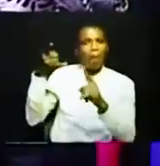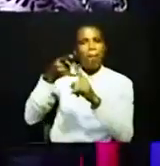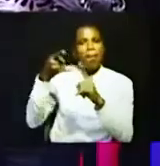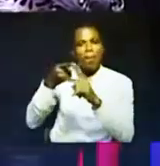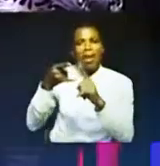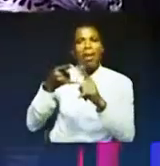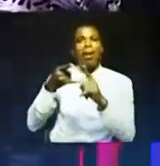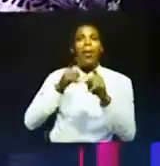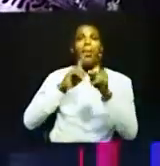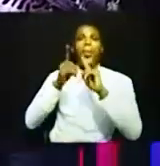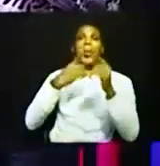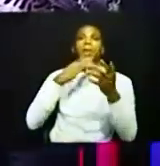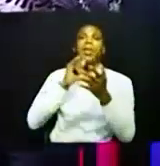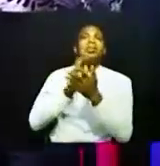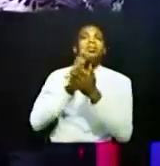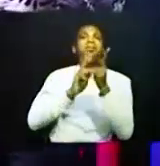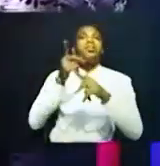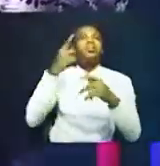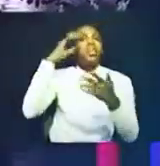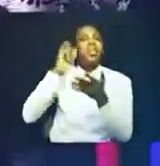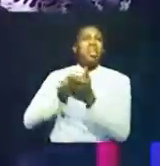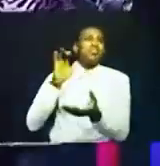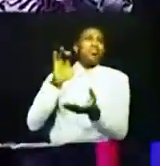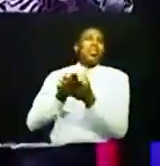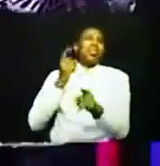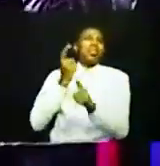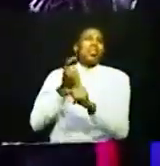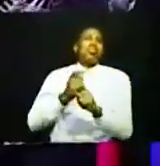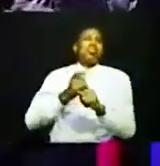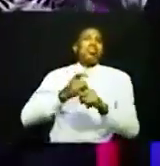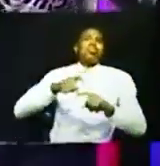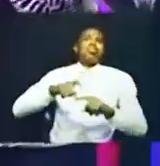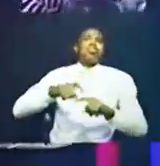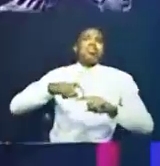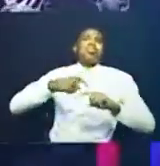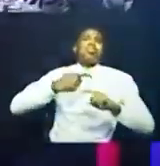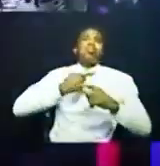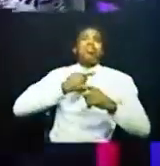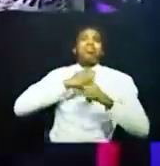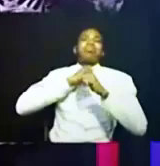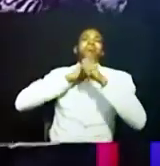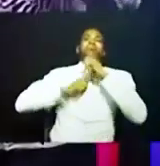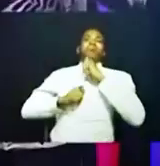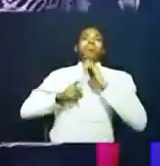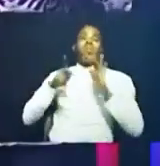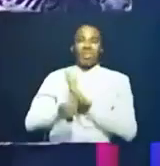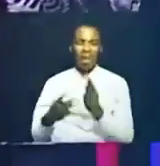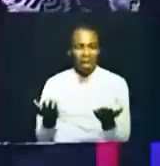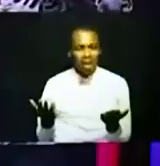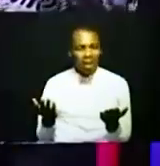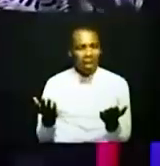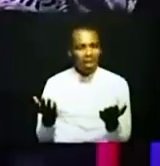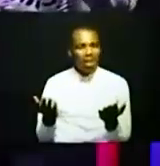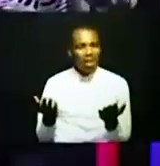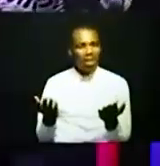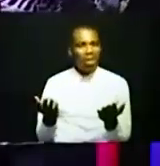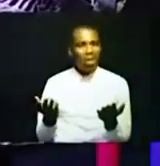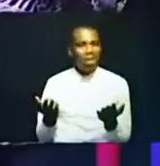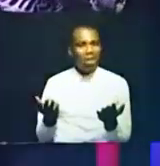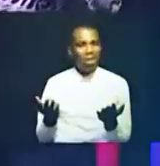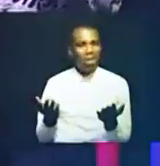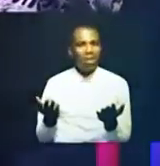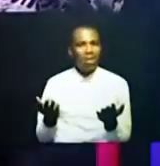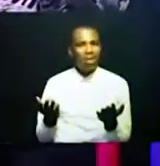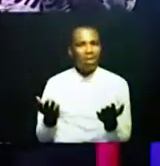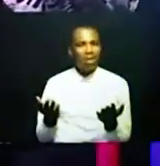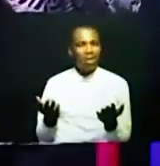see marriage as a trap. Nanuya yeti se tan komoya ye dia obehu de ekoso onipa dwene